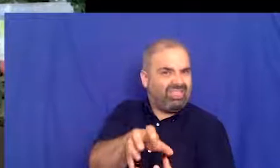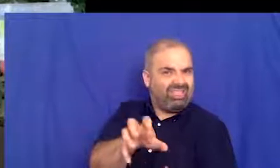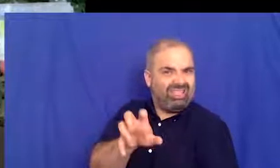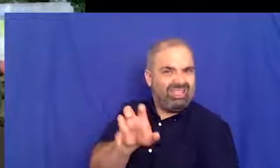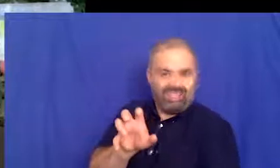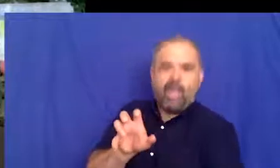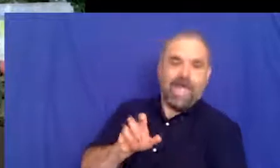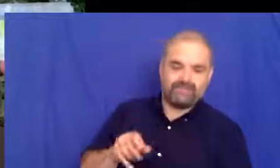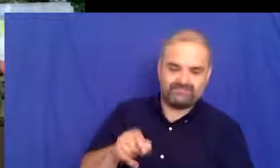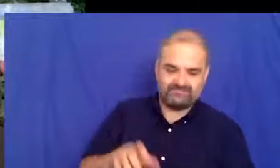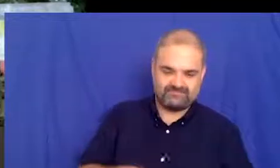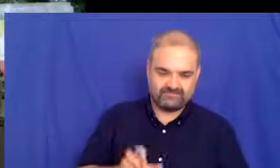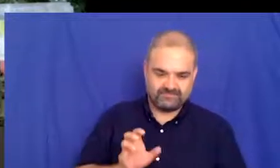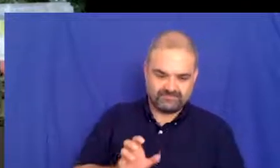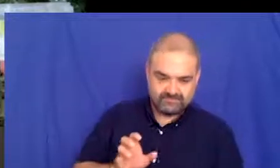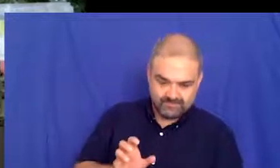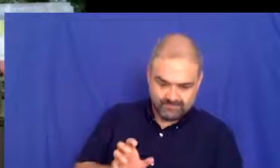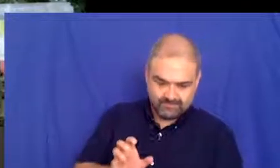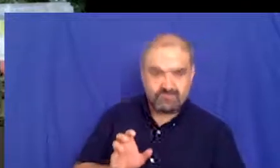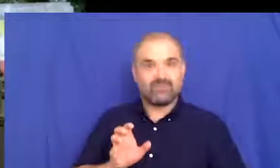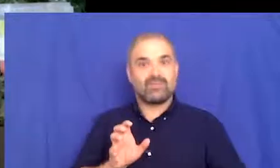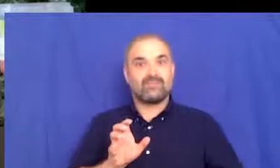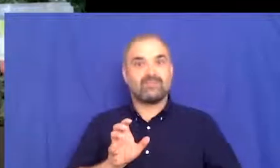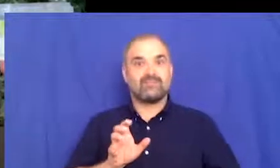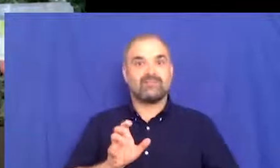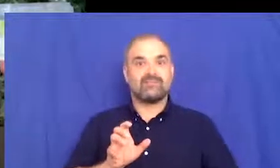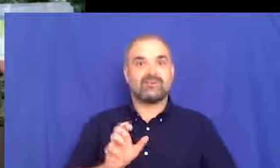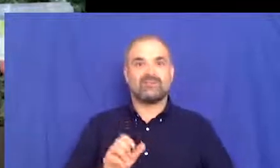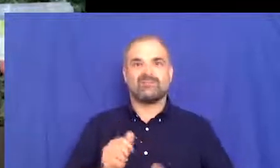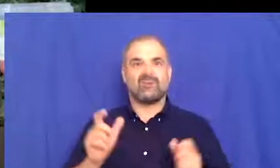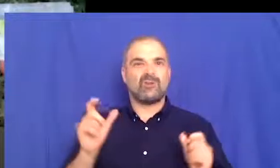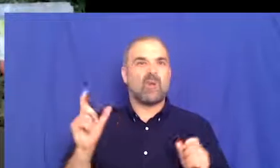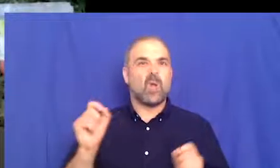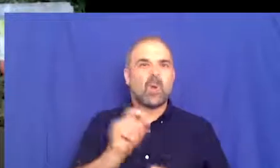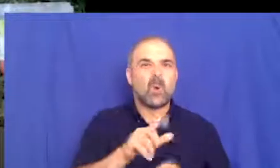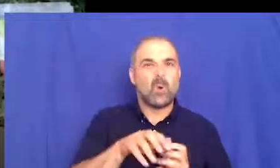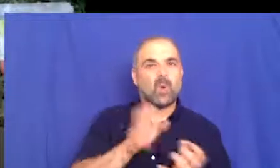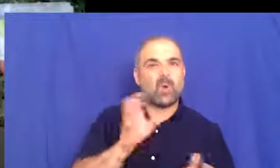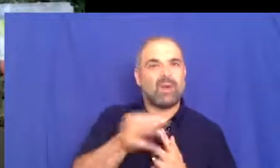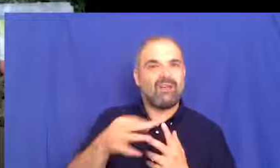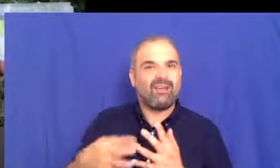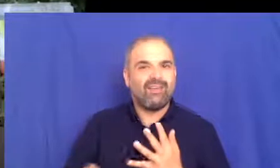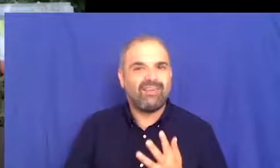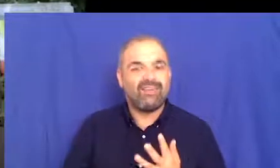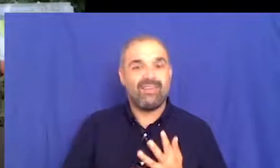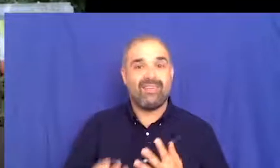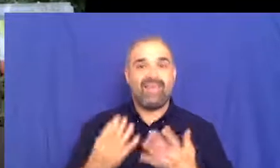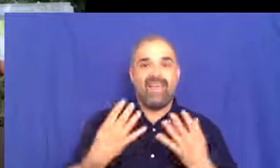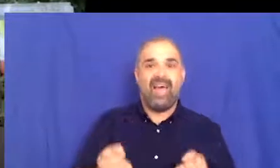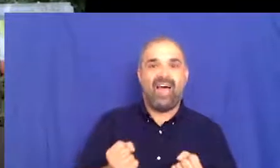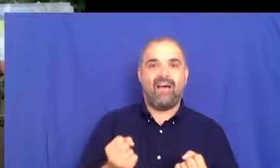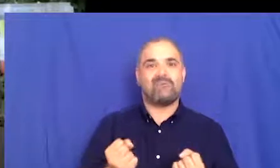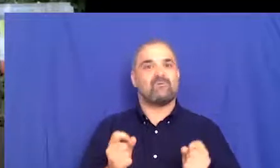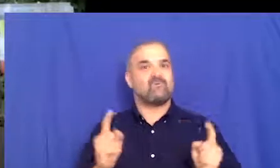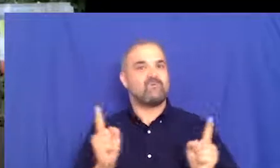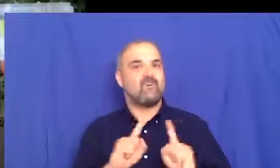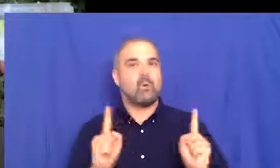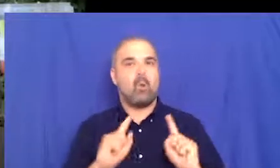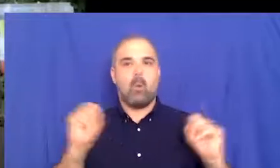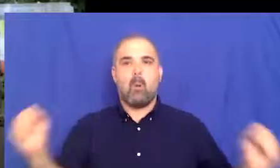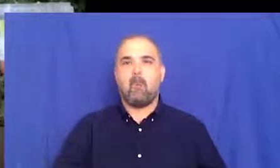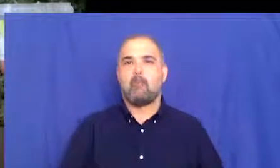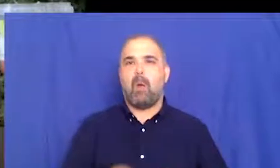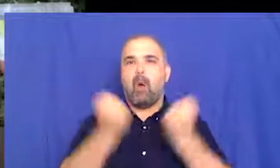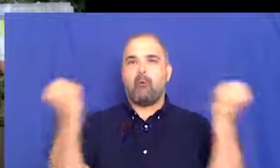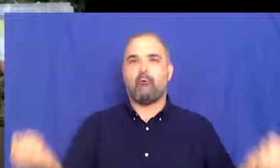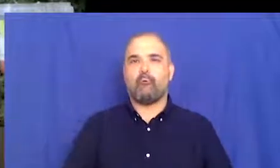him here. Good. So, he's got really cool adaptations apart from that really tough shell. He's got this